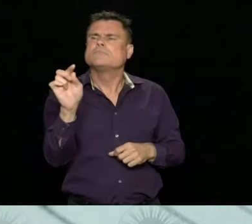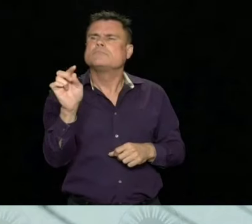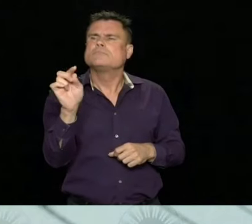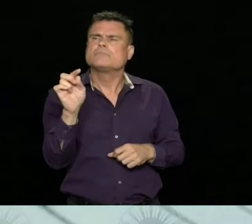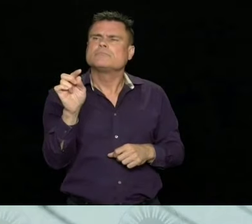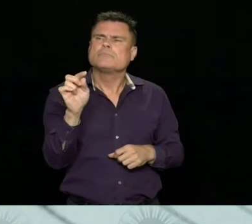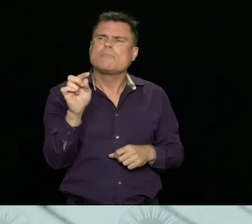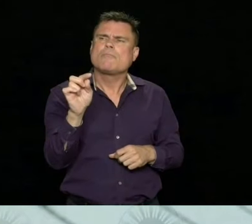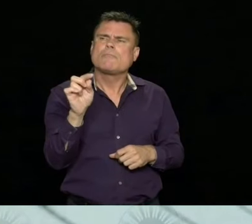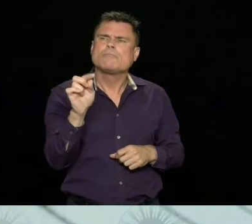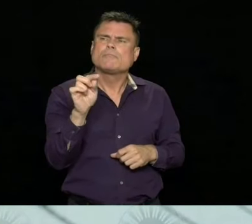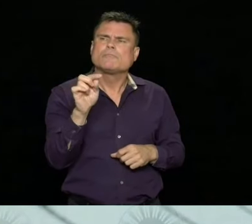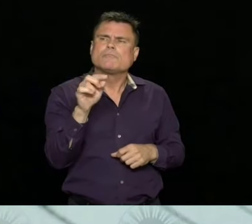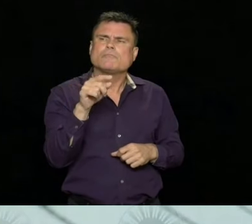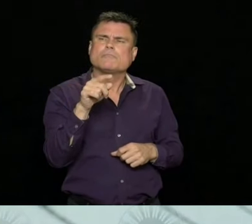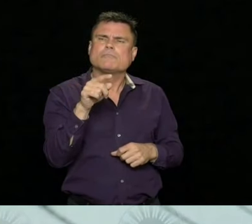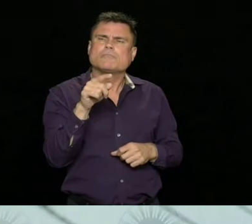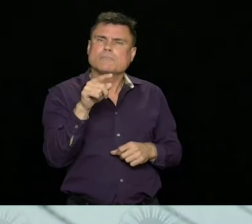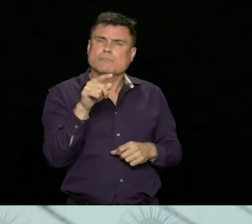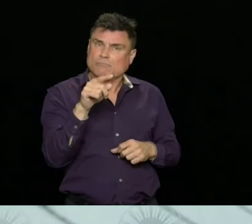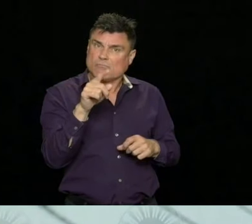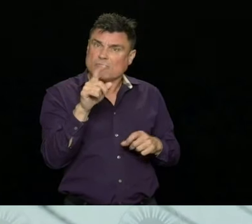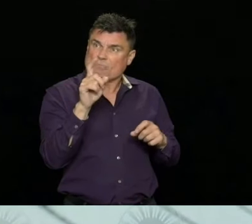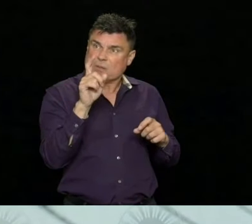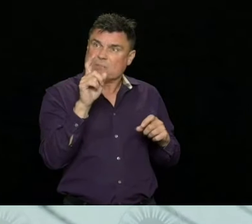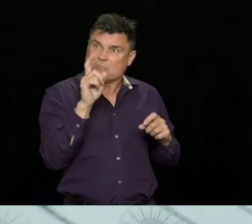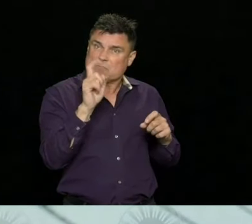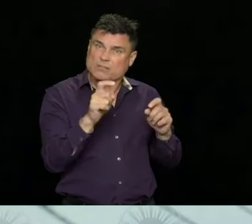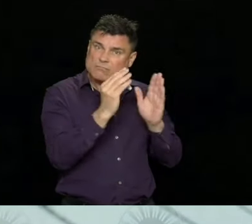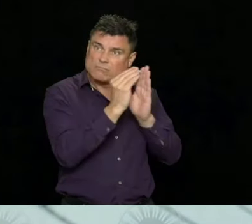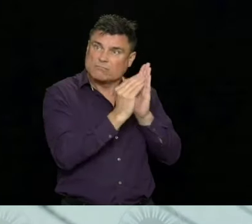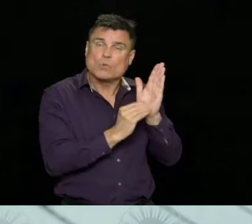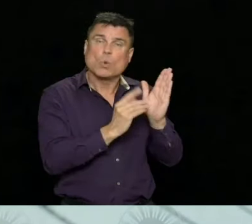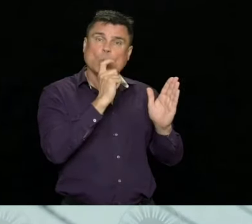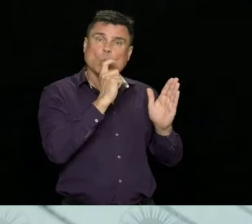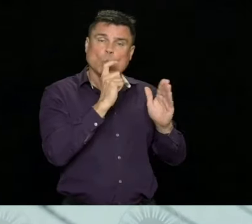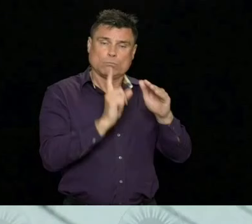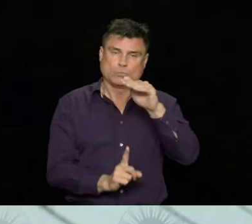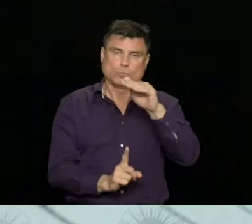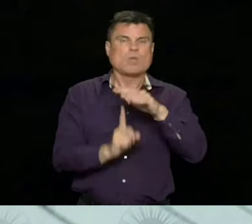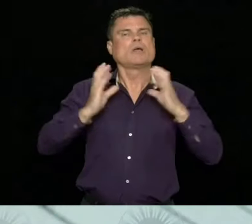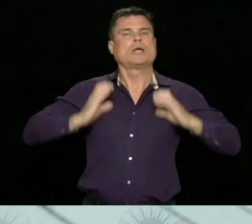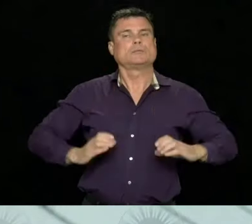like barber shop or other personal services